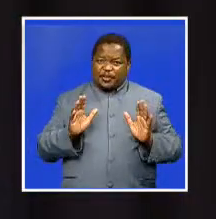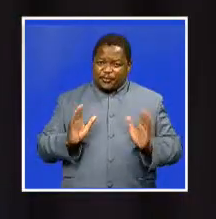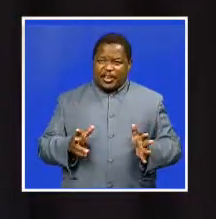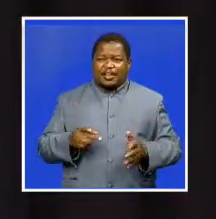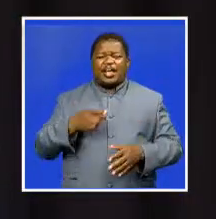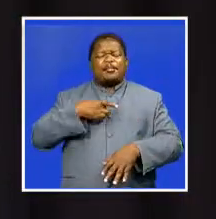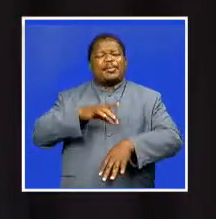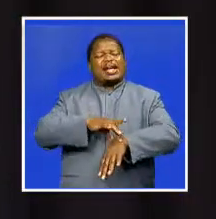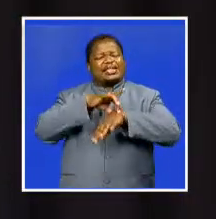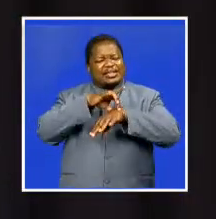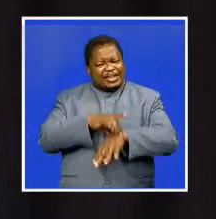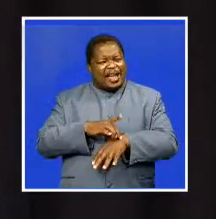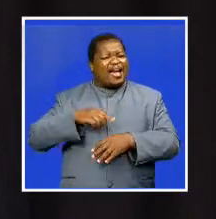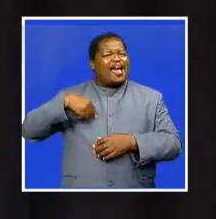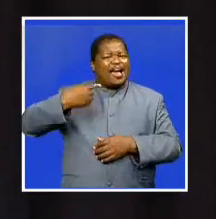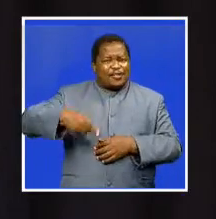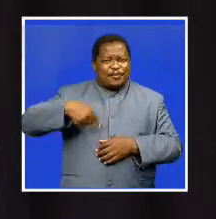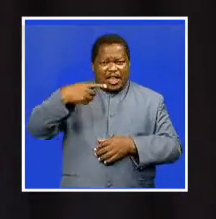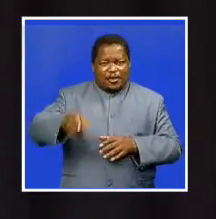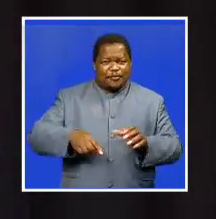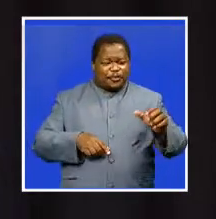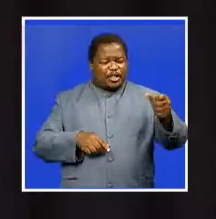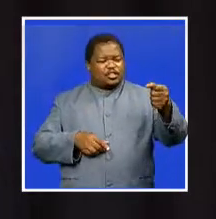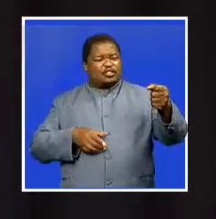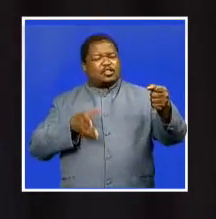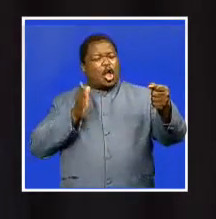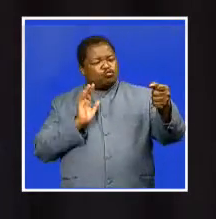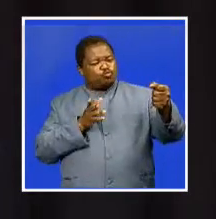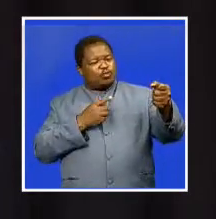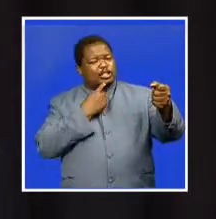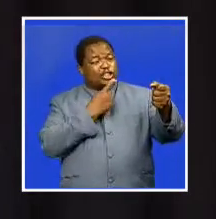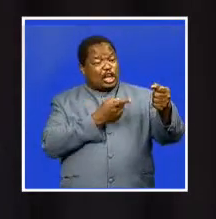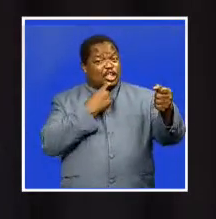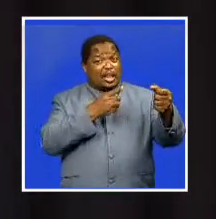yakho lahla phasi ibhodlela athathele elinye